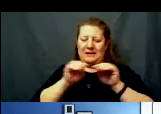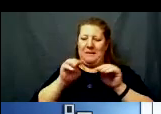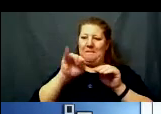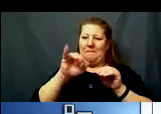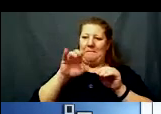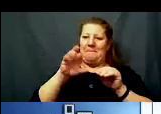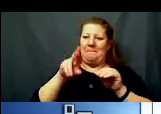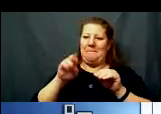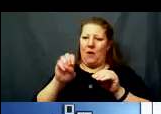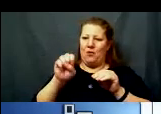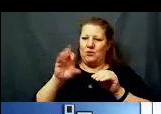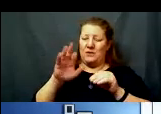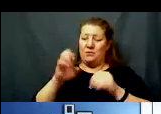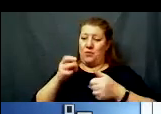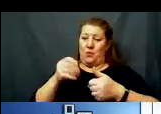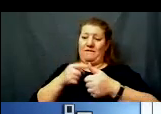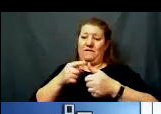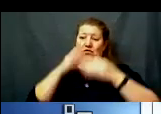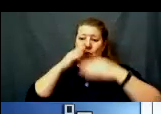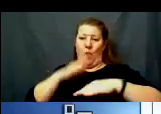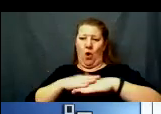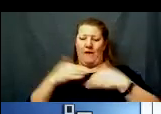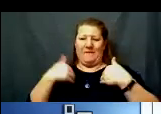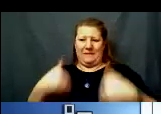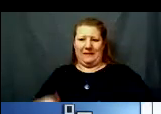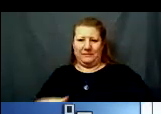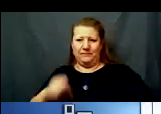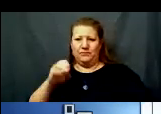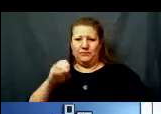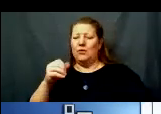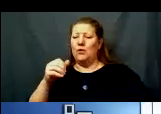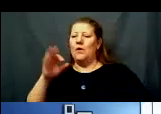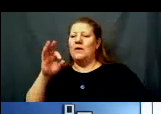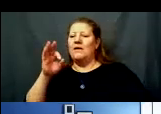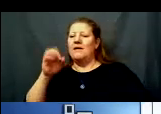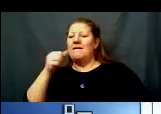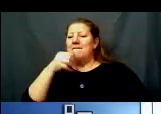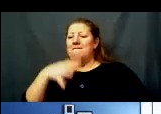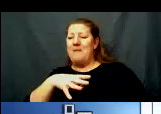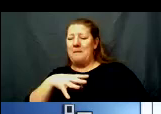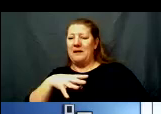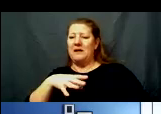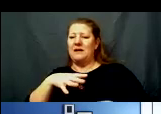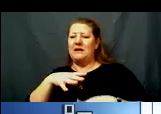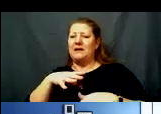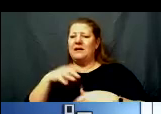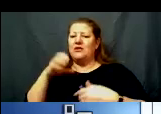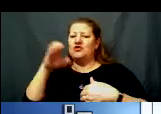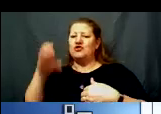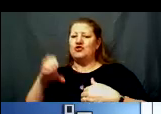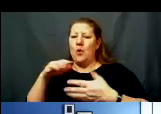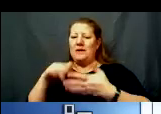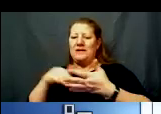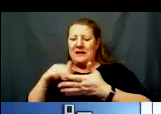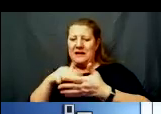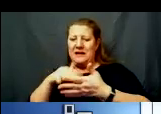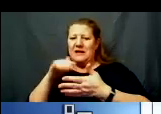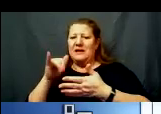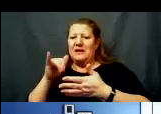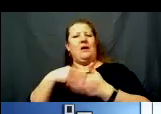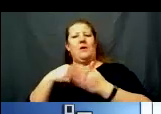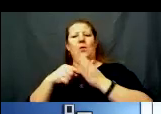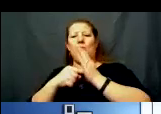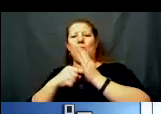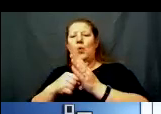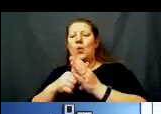focusing on the body. And feminist environmental justice scholars and Chicano studies scholars like Cherie Moraga have argued